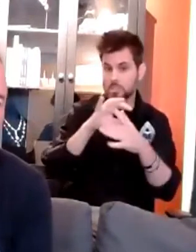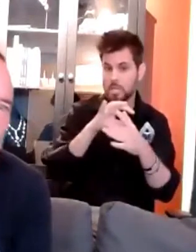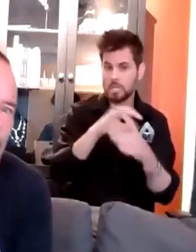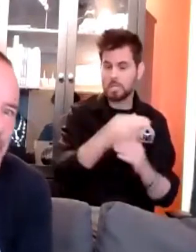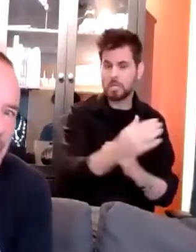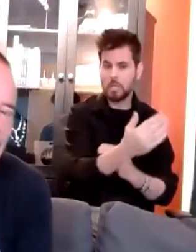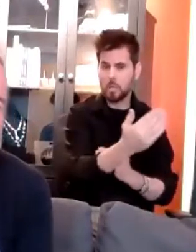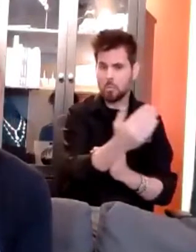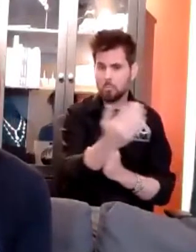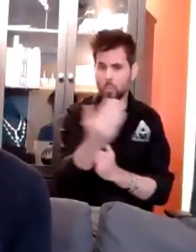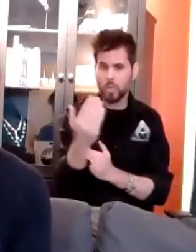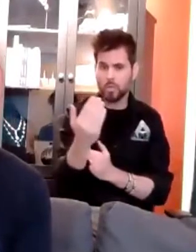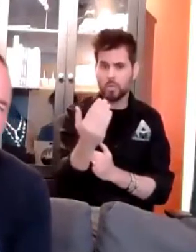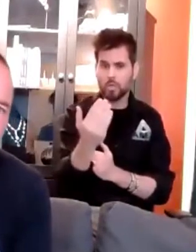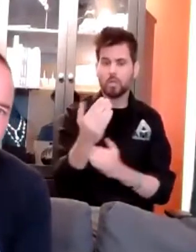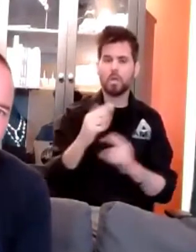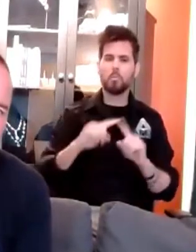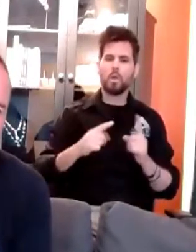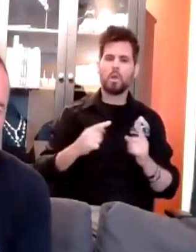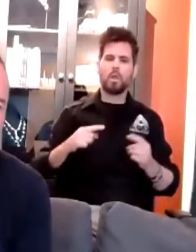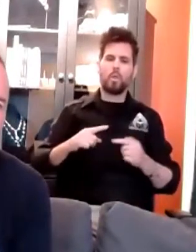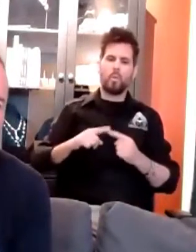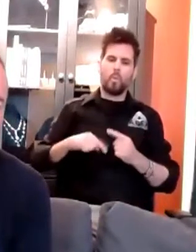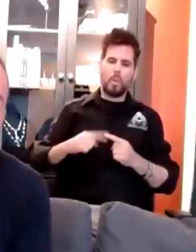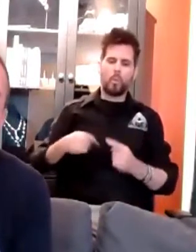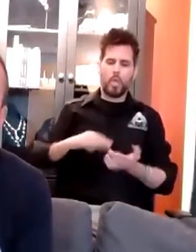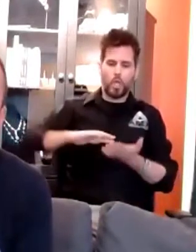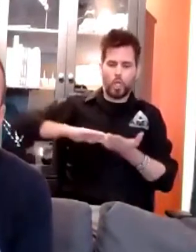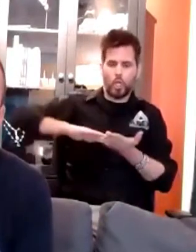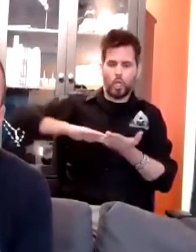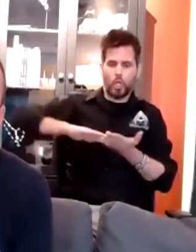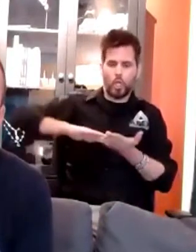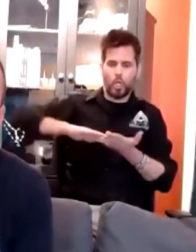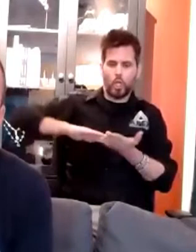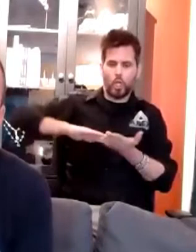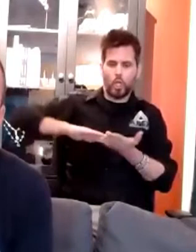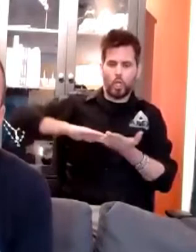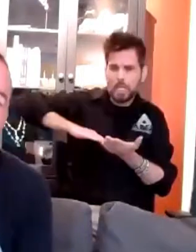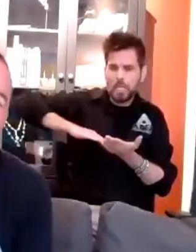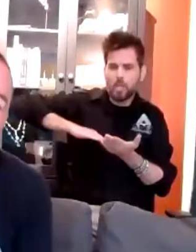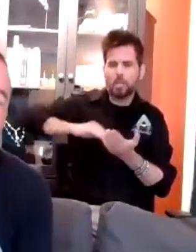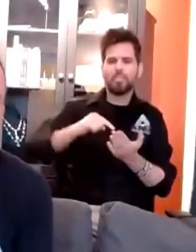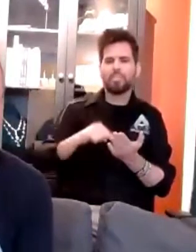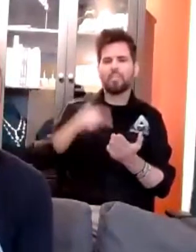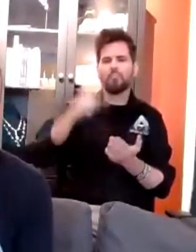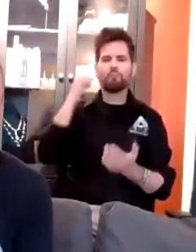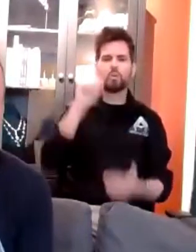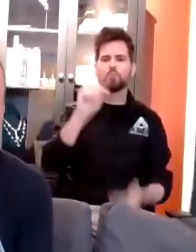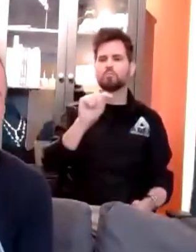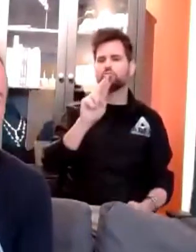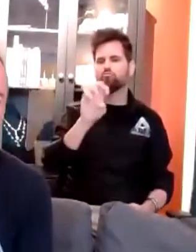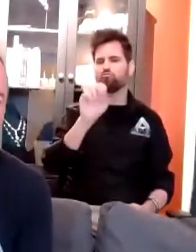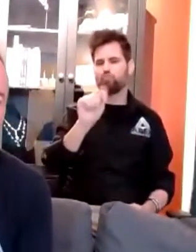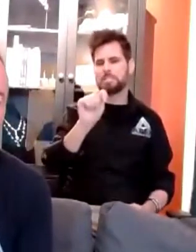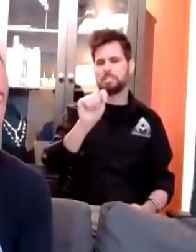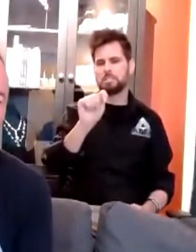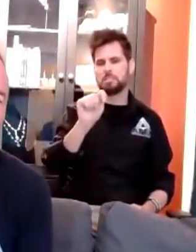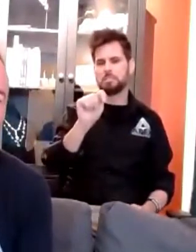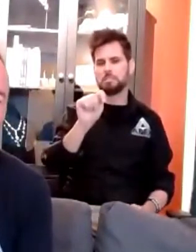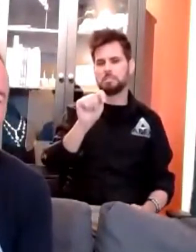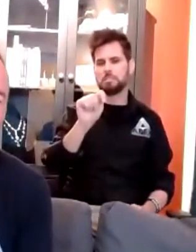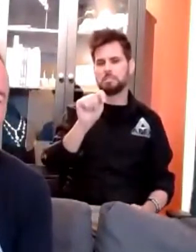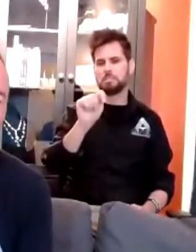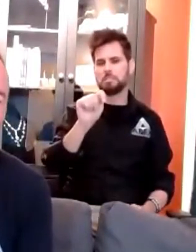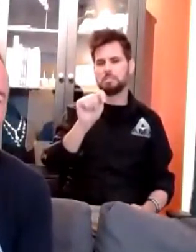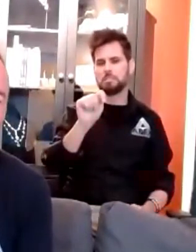and crispy and has a different flavor. So it's more treat-like. And yes, you can use hot dogs straight out of the, but when you